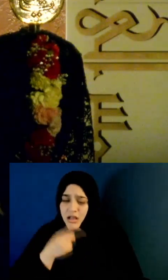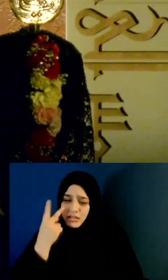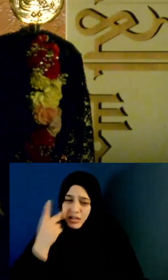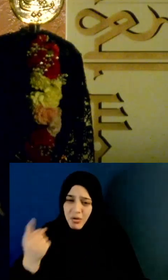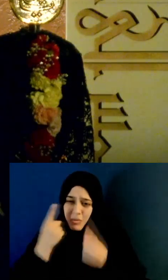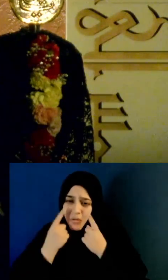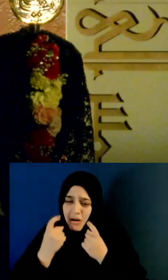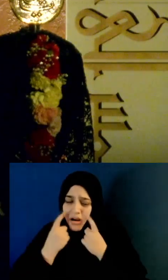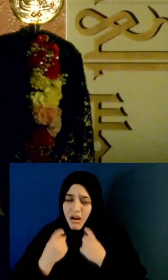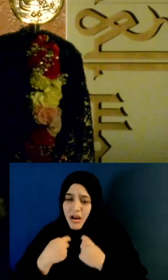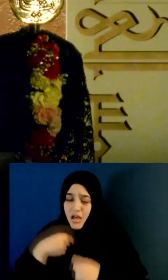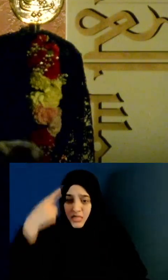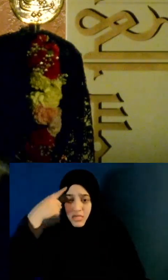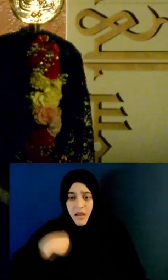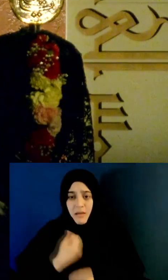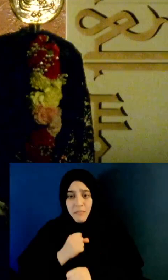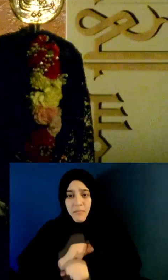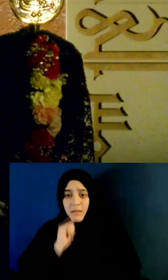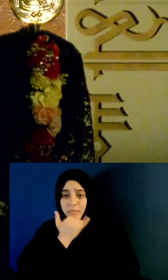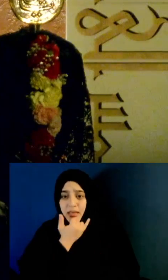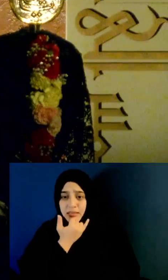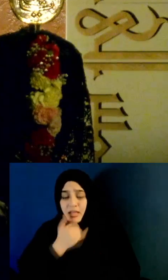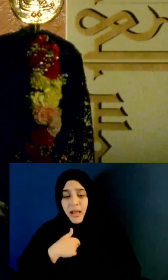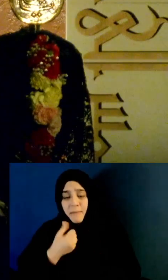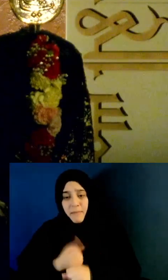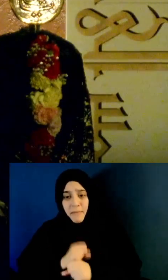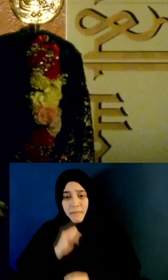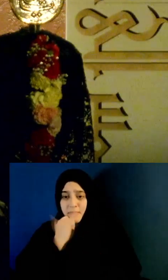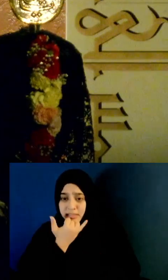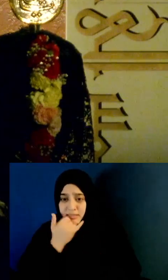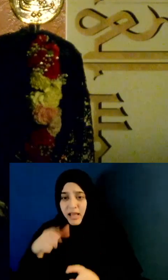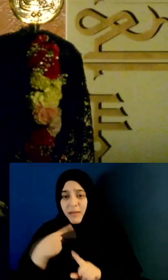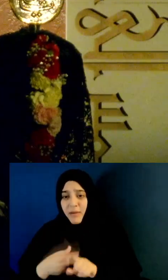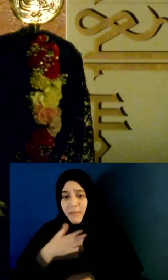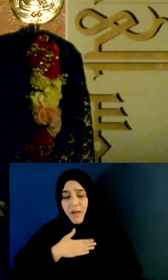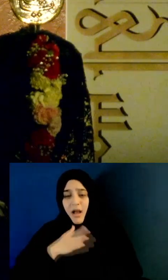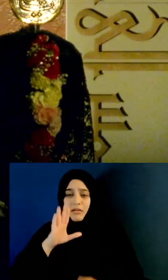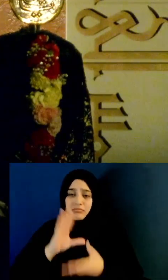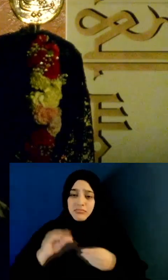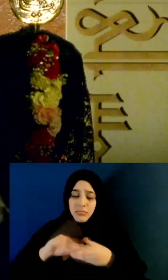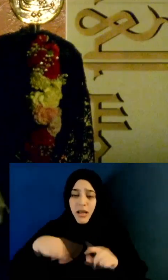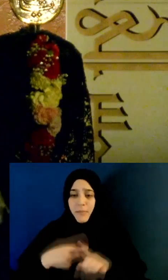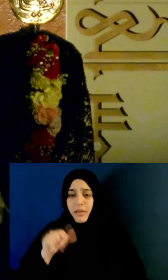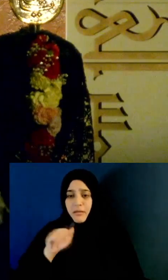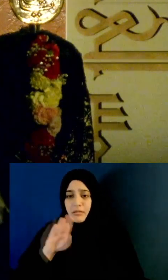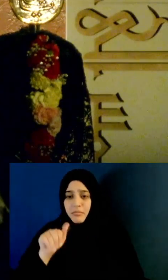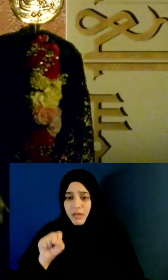the masa'ib of Abbas. So I looked at her, I said, oh, Lady of Light,